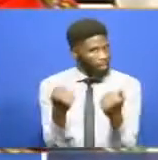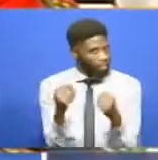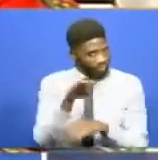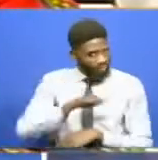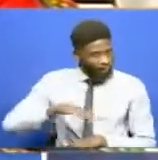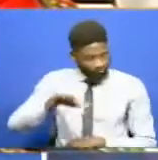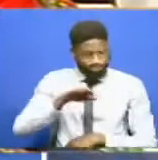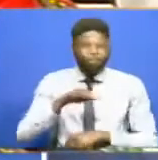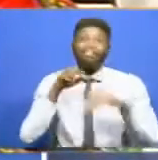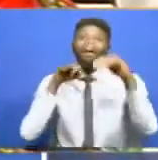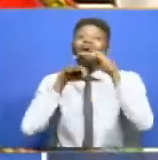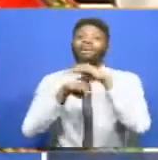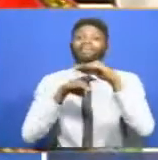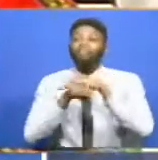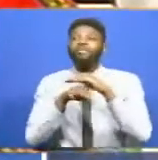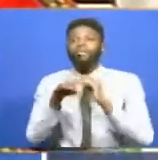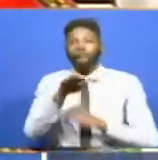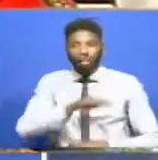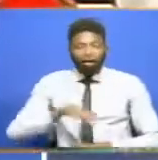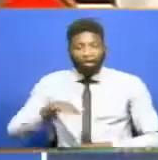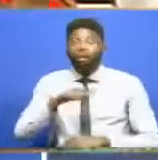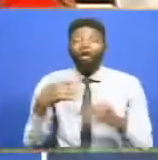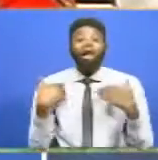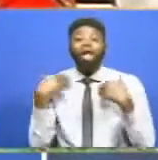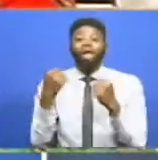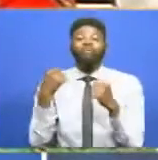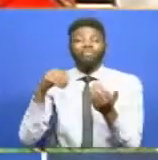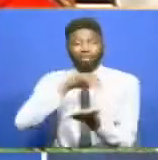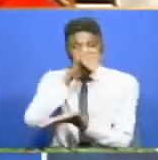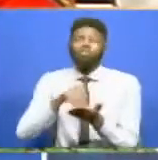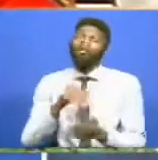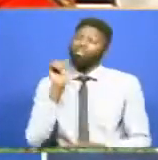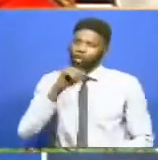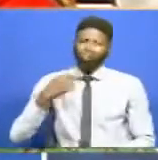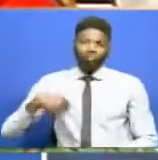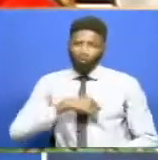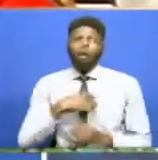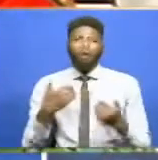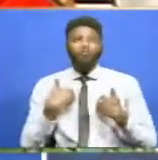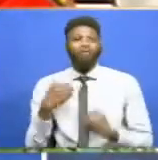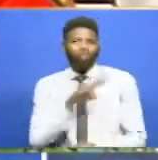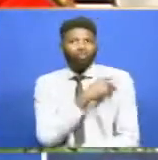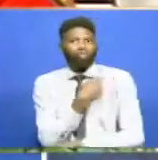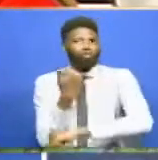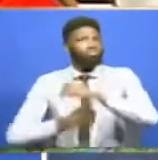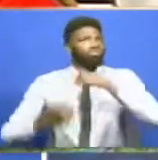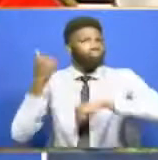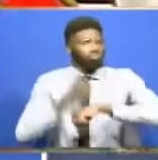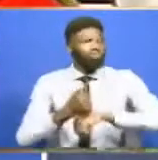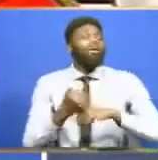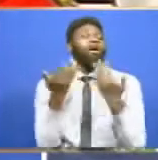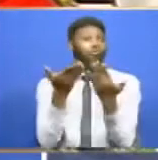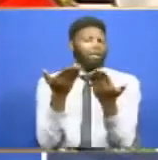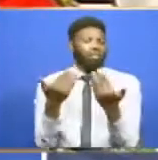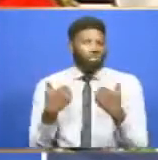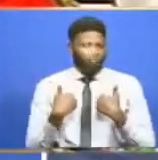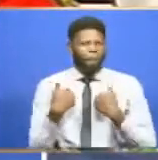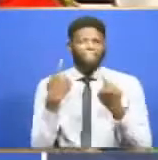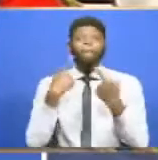getting access to health centers, yes, we have the health centers that are there, basically, but the